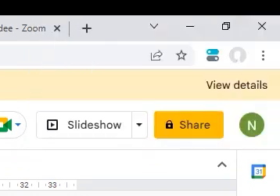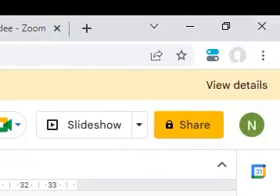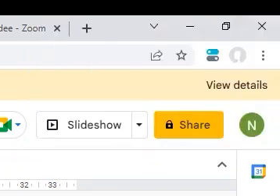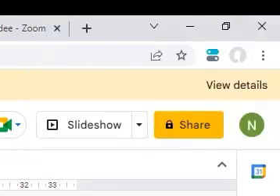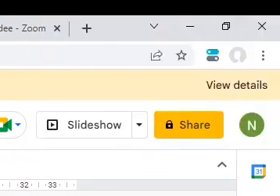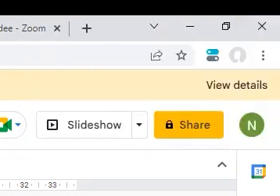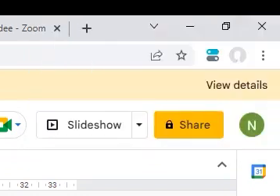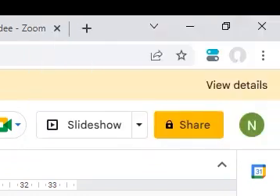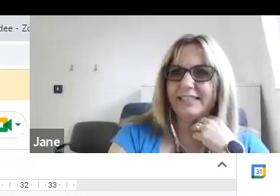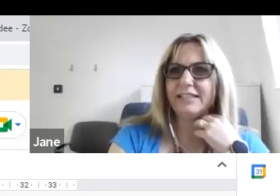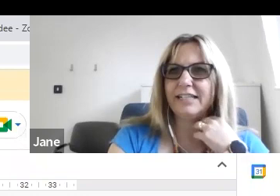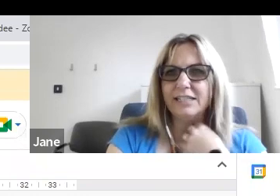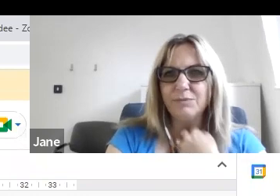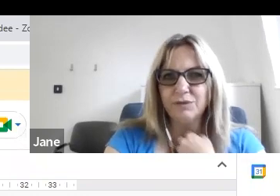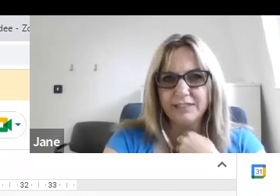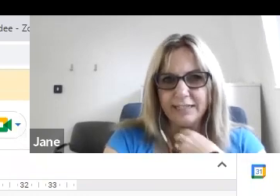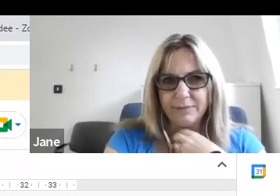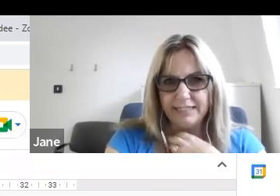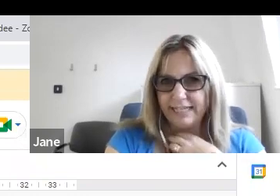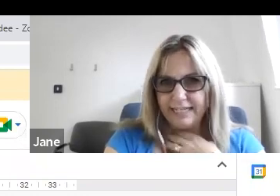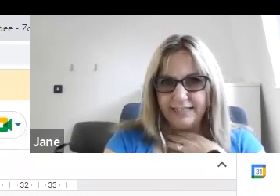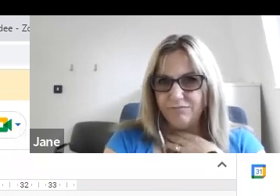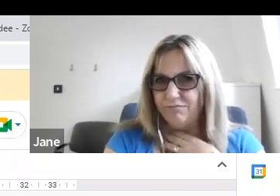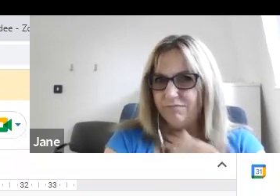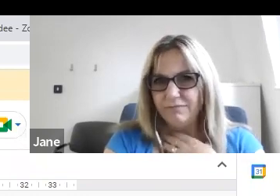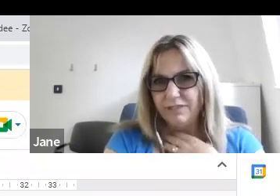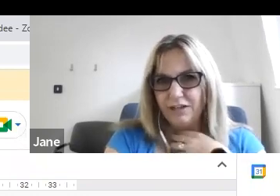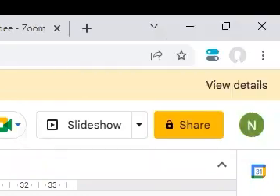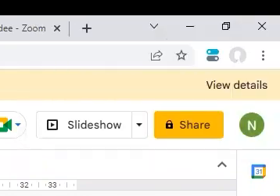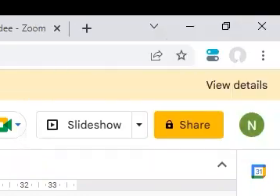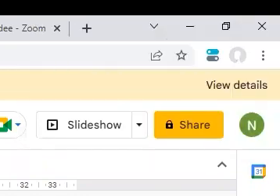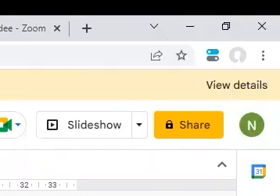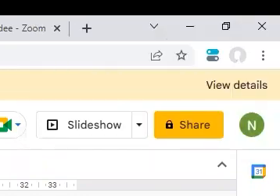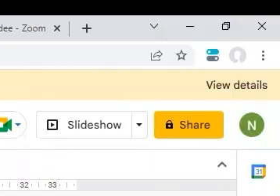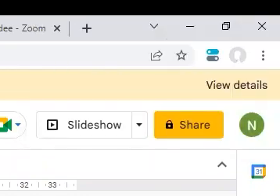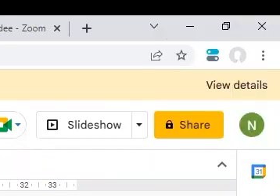like. That sounds like it's more of a CBT.